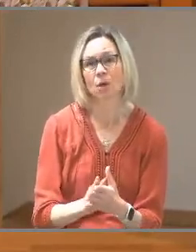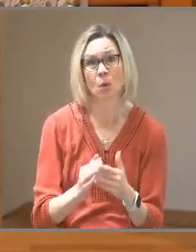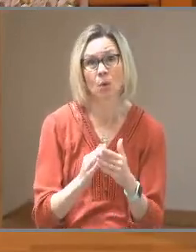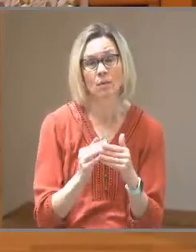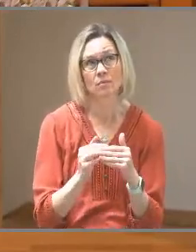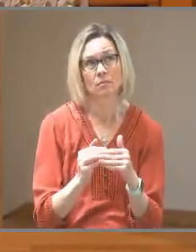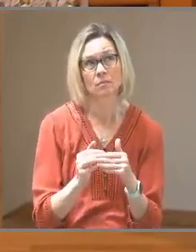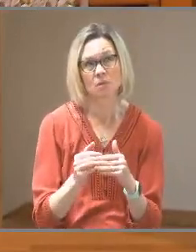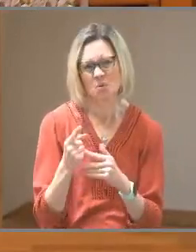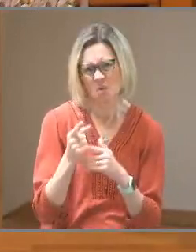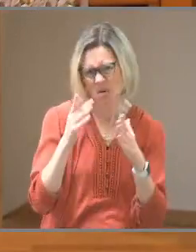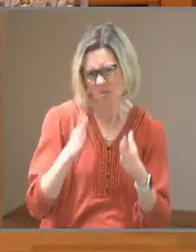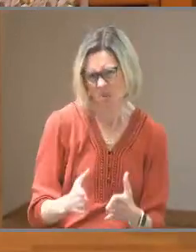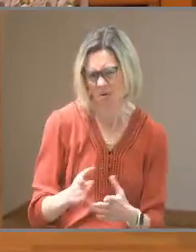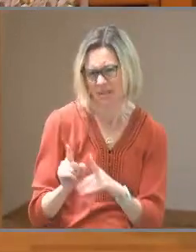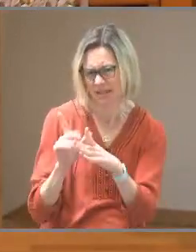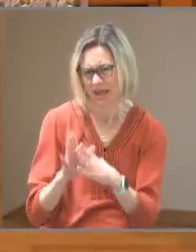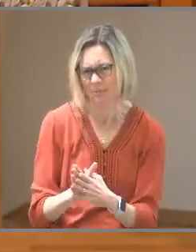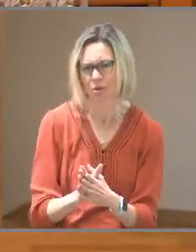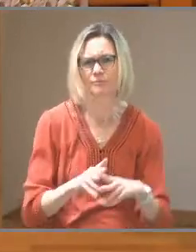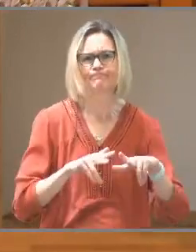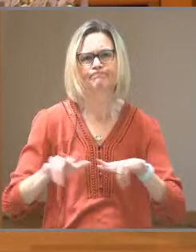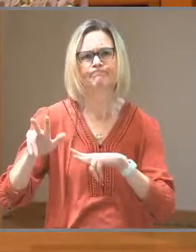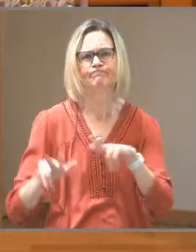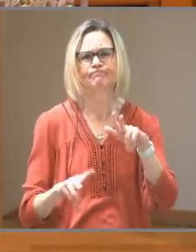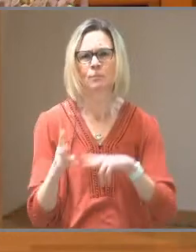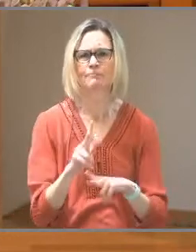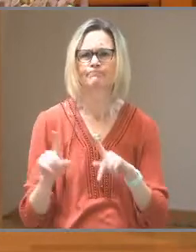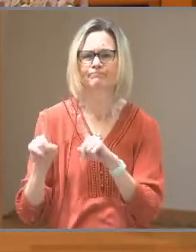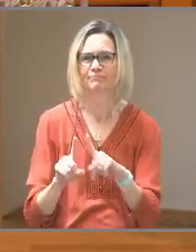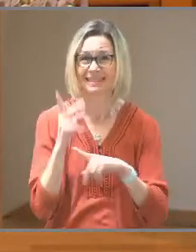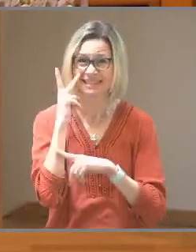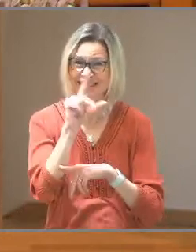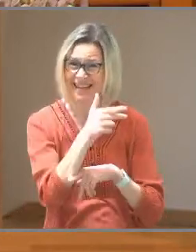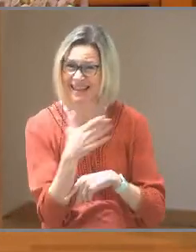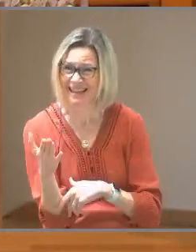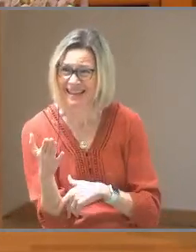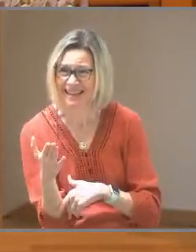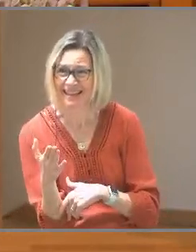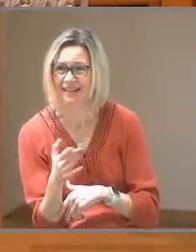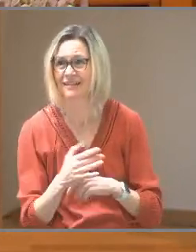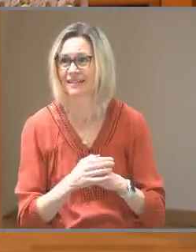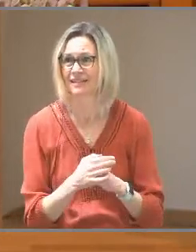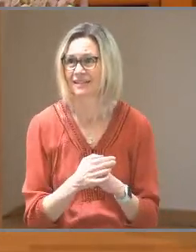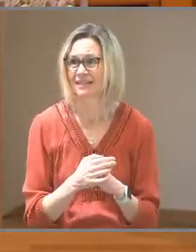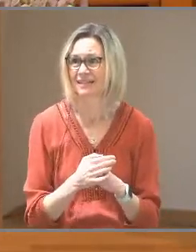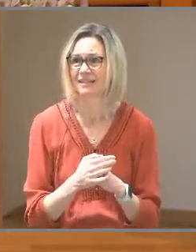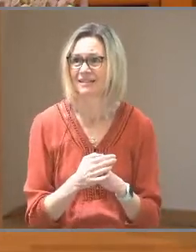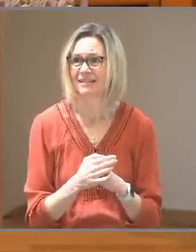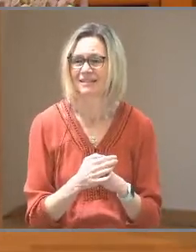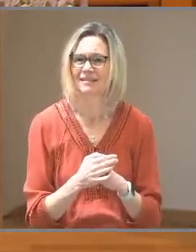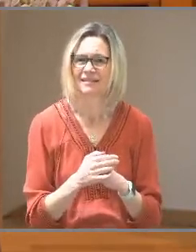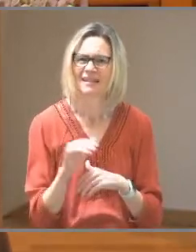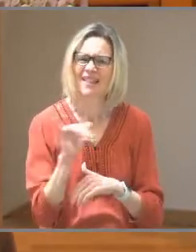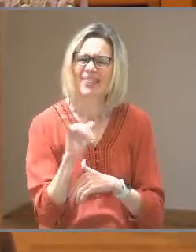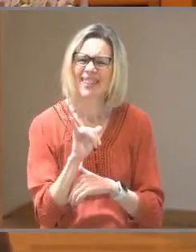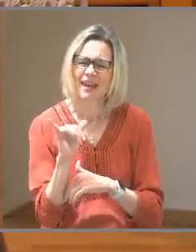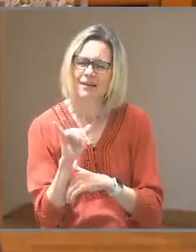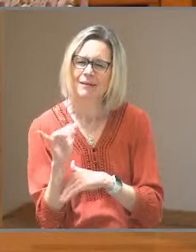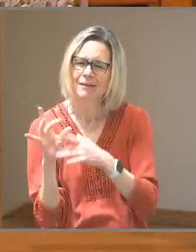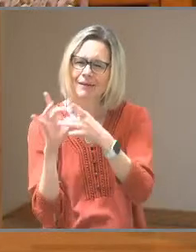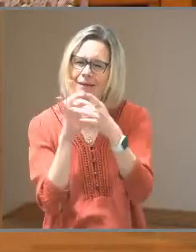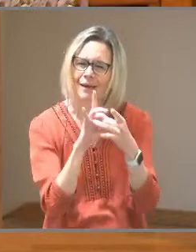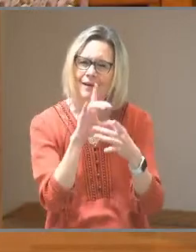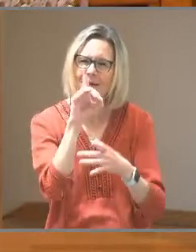the disciples were walking with a person. And what do they see? Can they see anything? No. Can you see what that is? It's connected dots